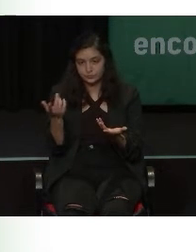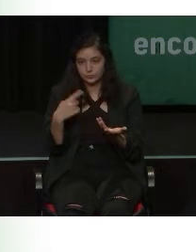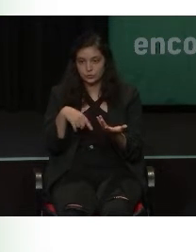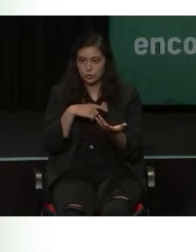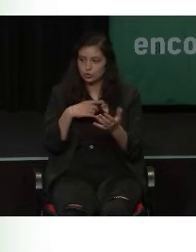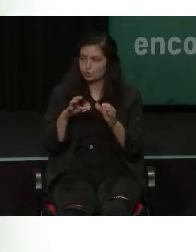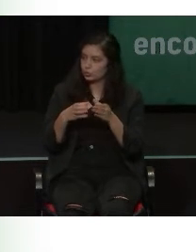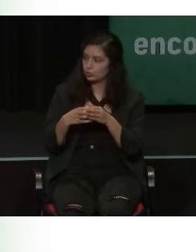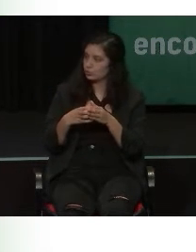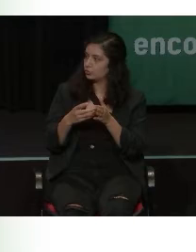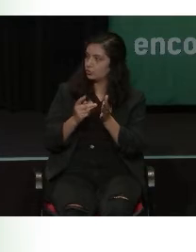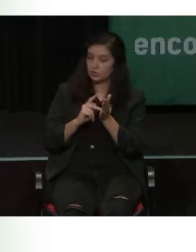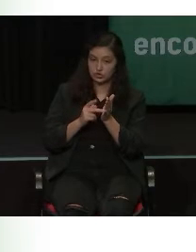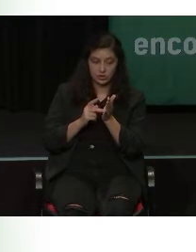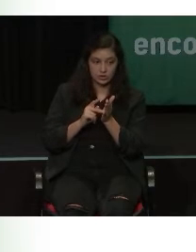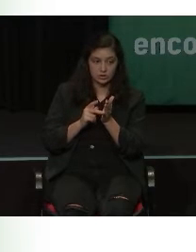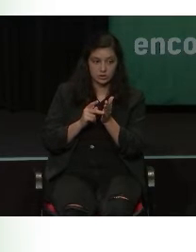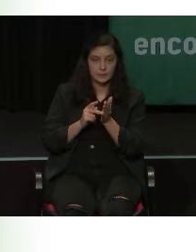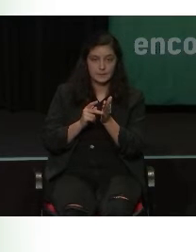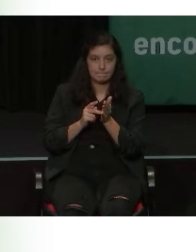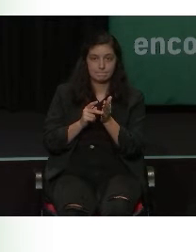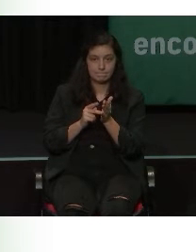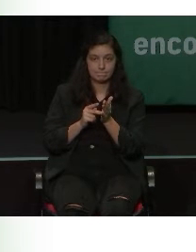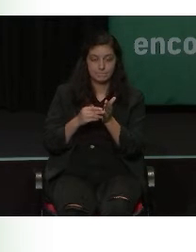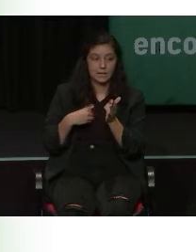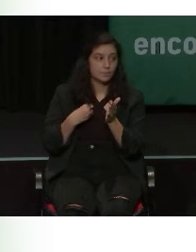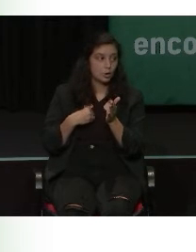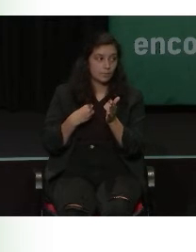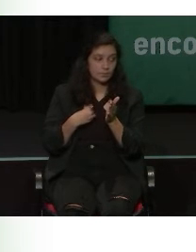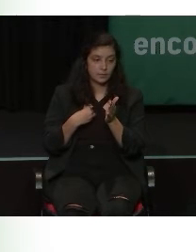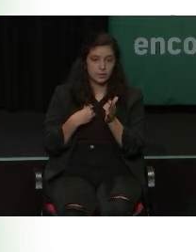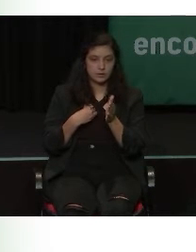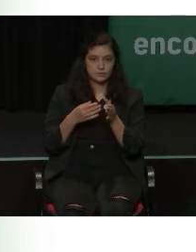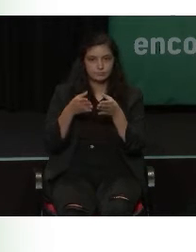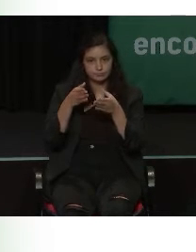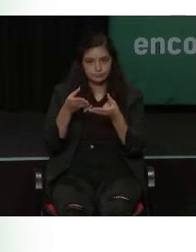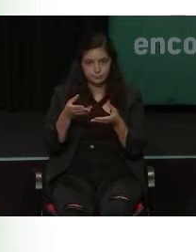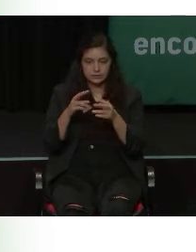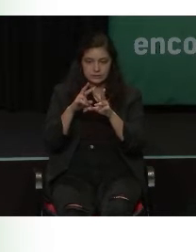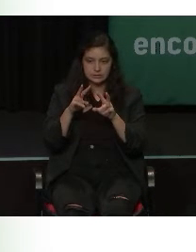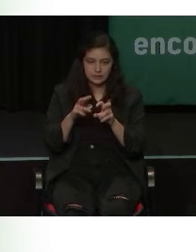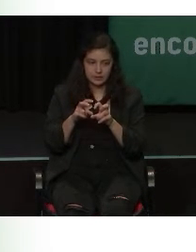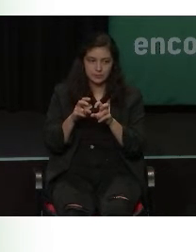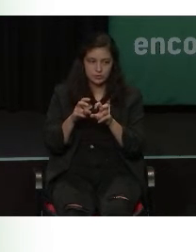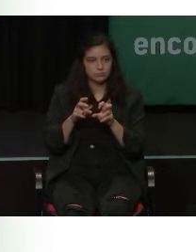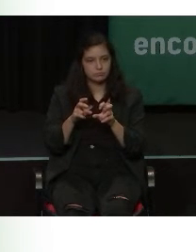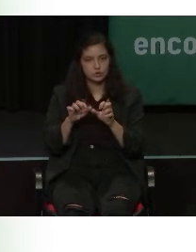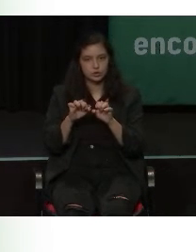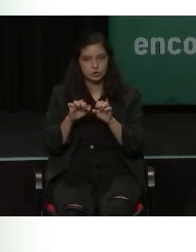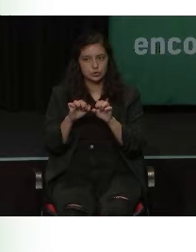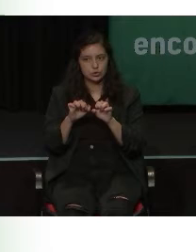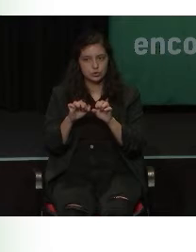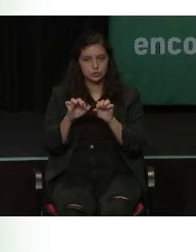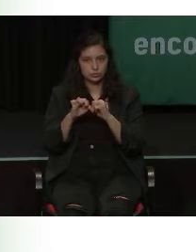grupos de despite we engenharia, have engineering também groups, nos preocuparmos em olharmos the concern was para as also to questões da address aplicação